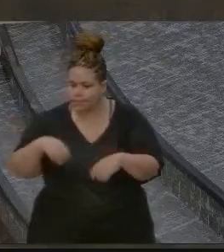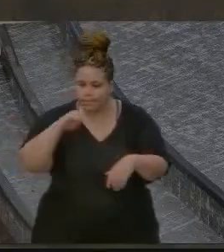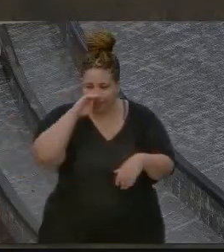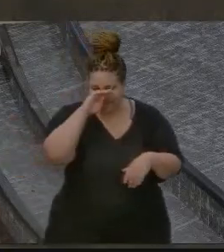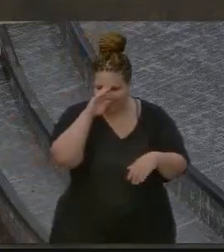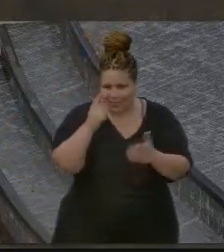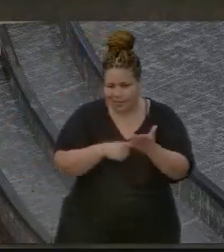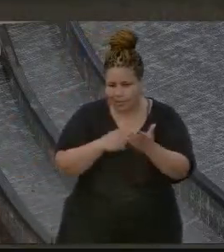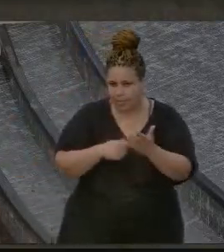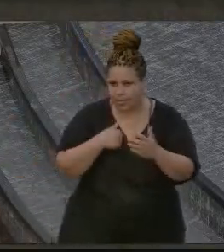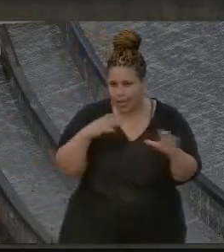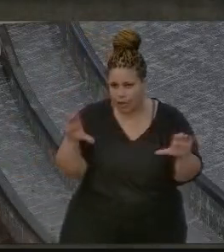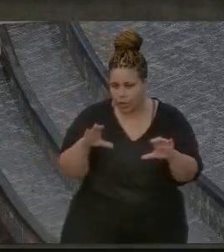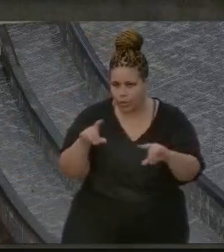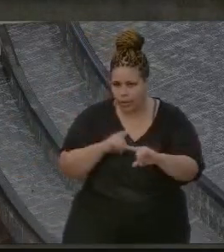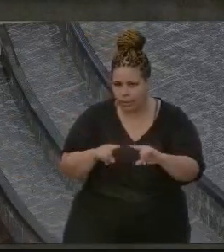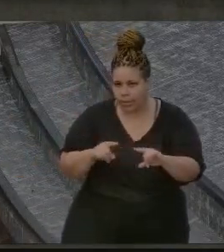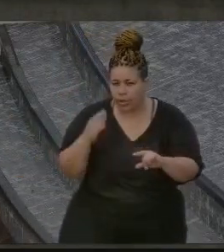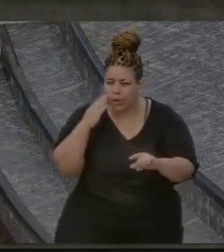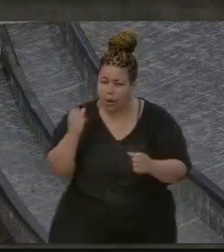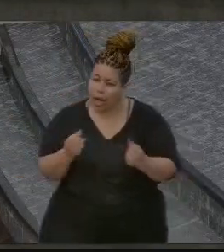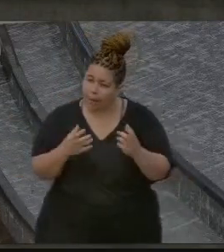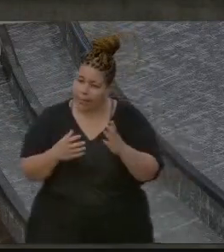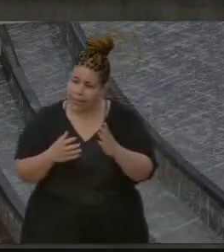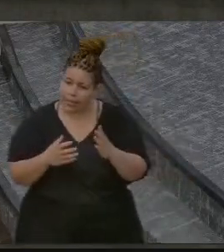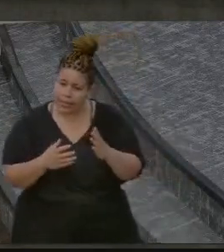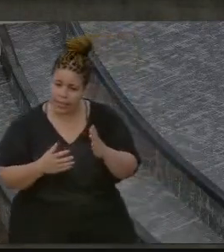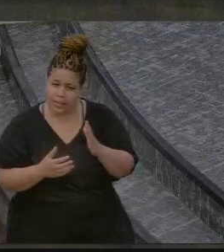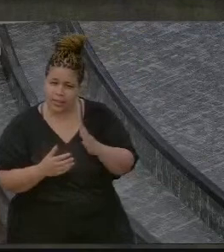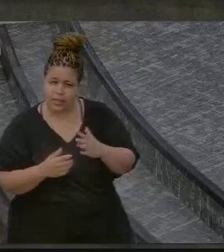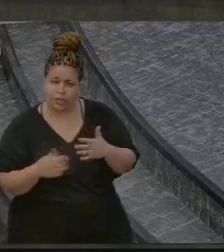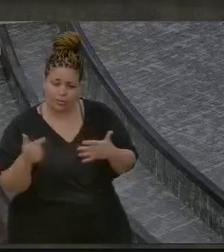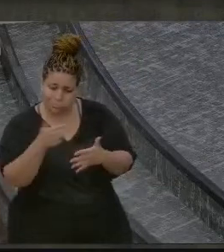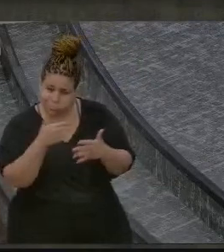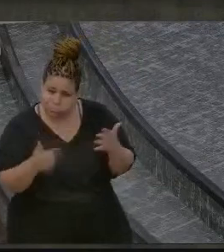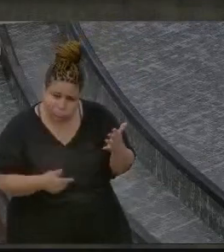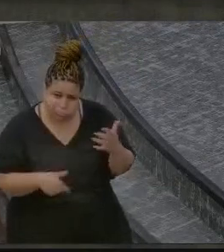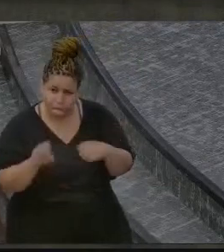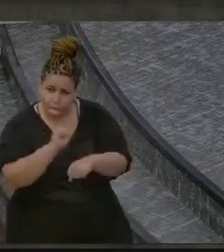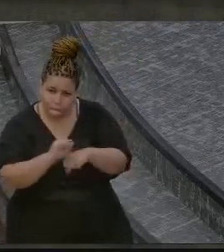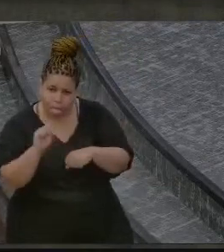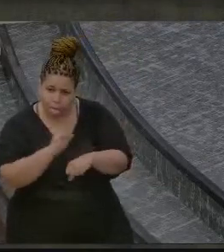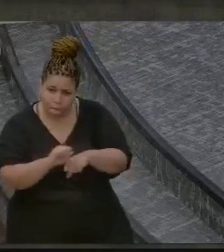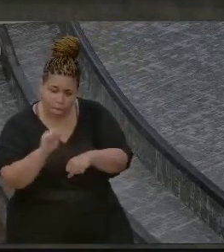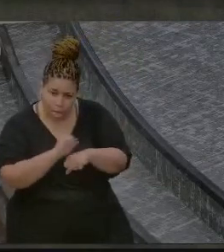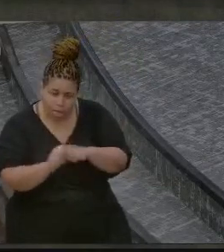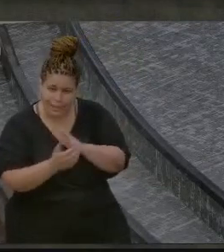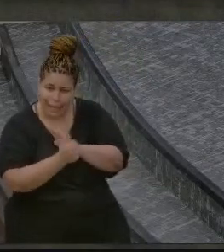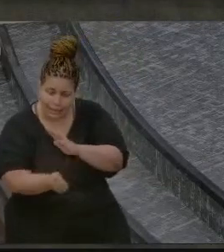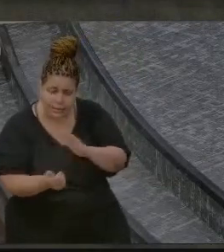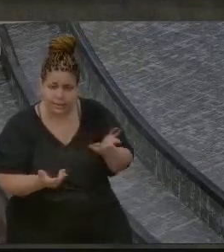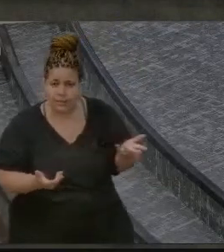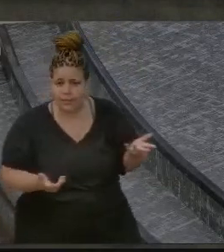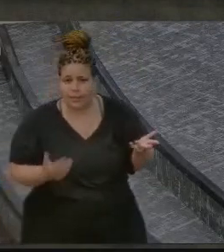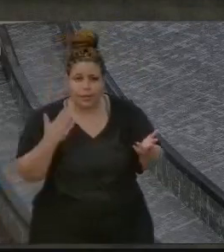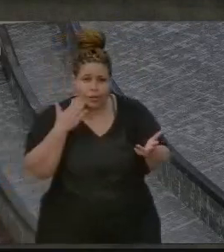we're looking to have performed and on what basis, how often we do that? And are we using that some type of multiplier to come up with what